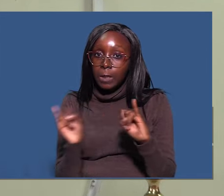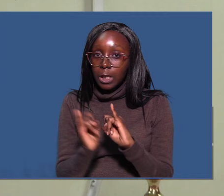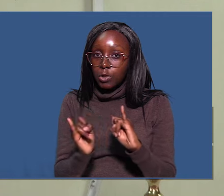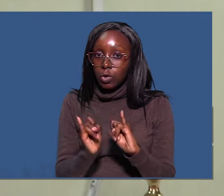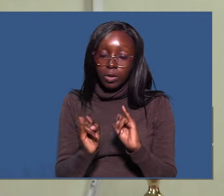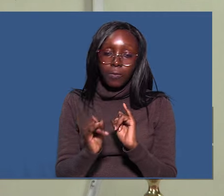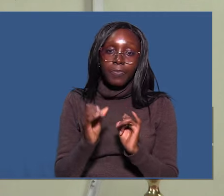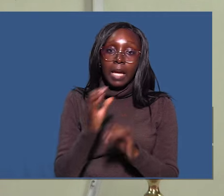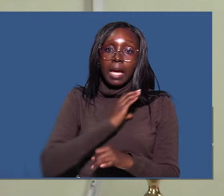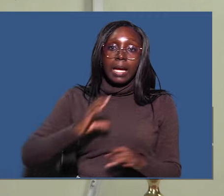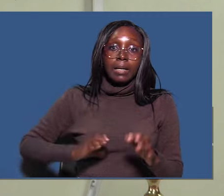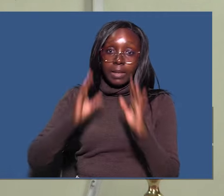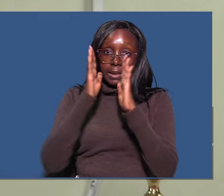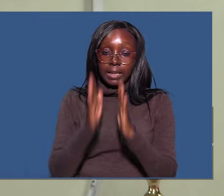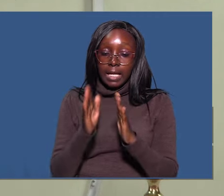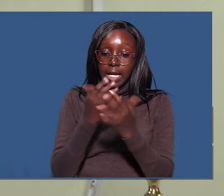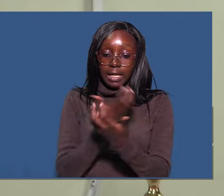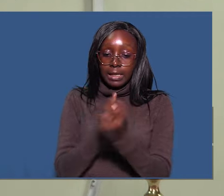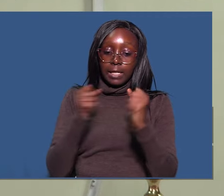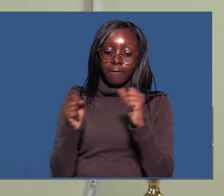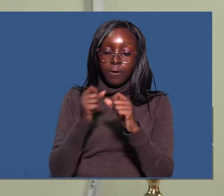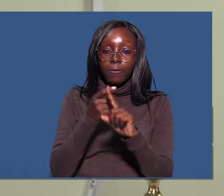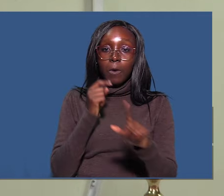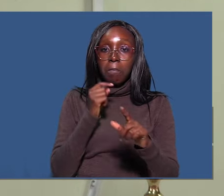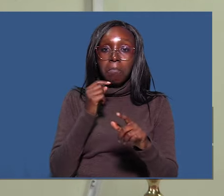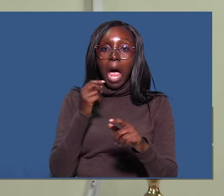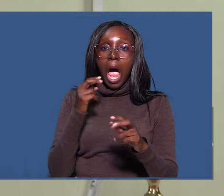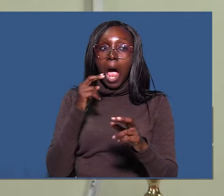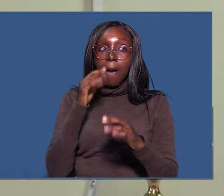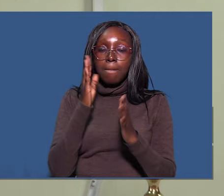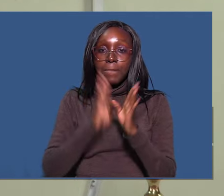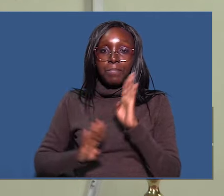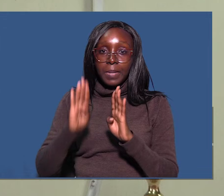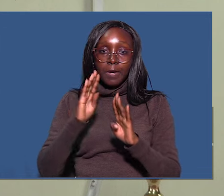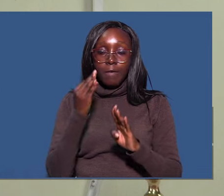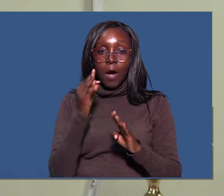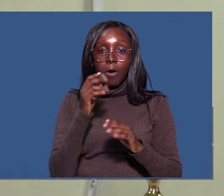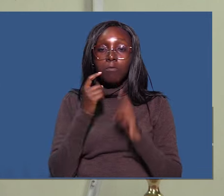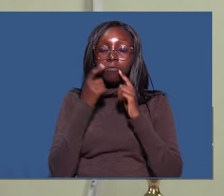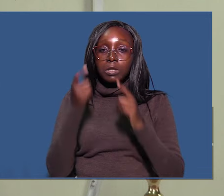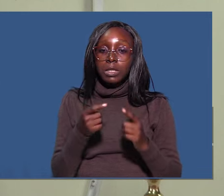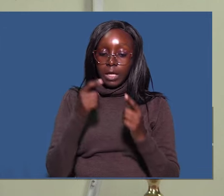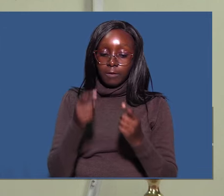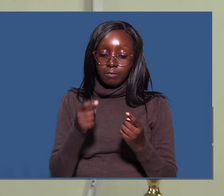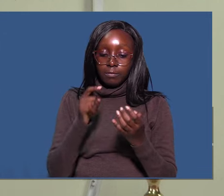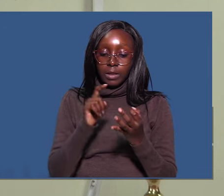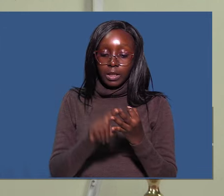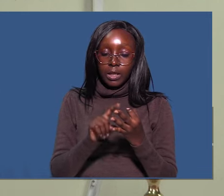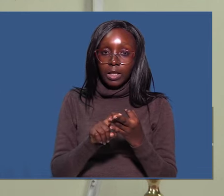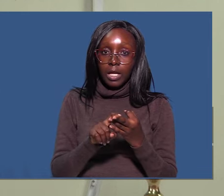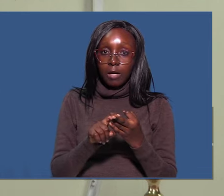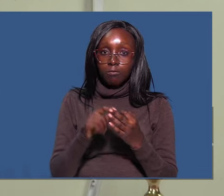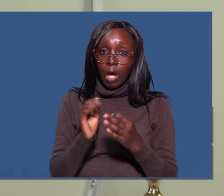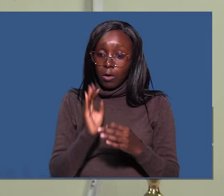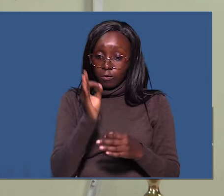are being saved from the habit and dominion of sin. This still is the work of the gospel. And number three, glorification, what we look